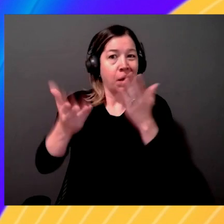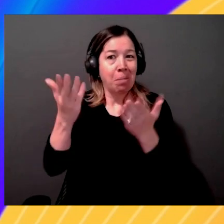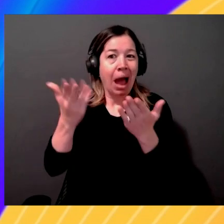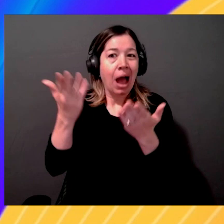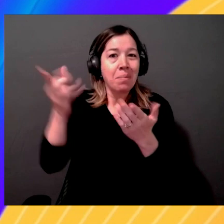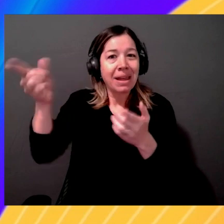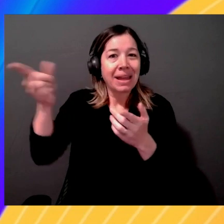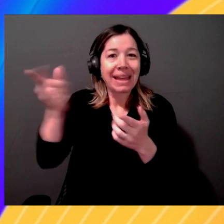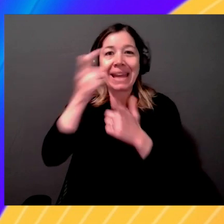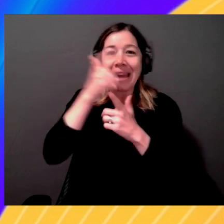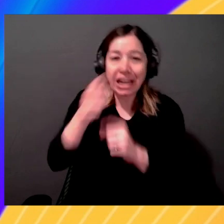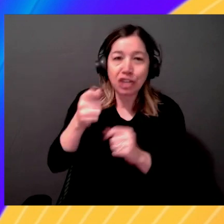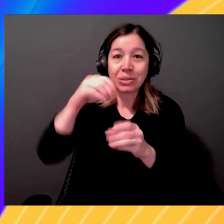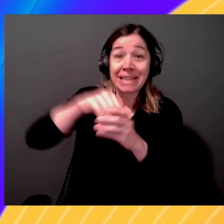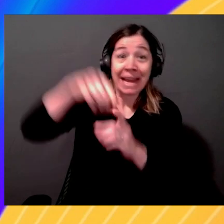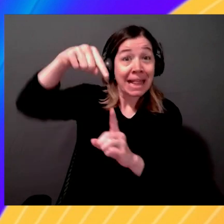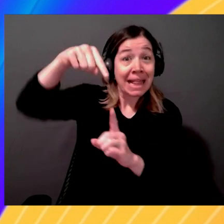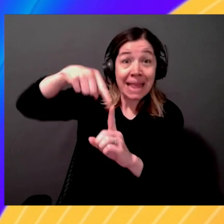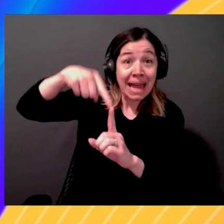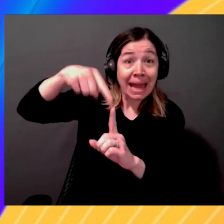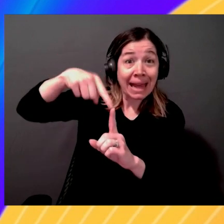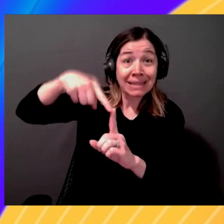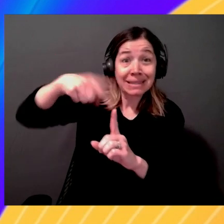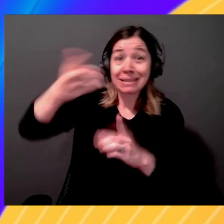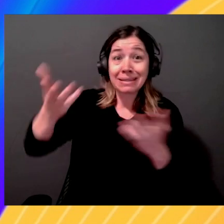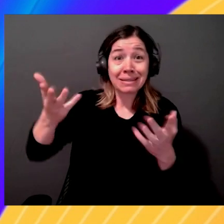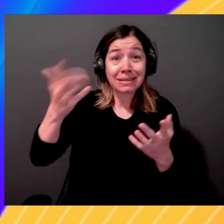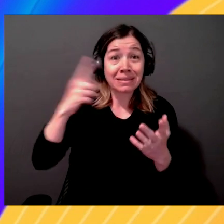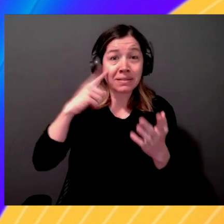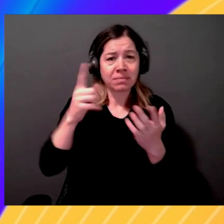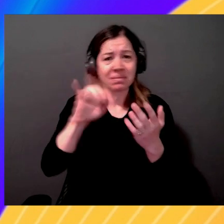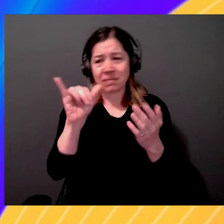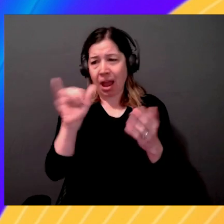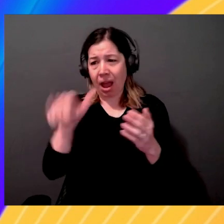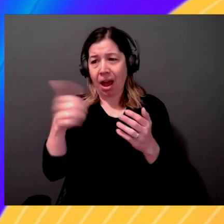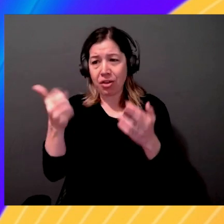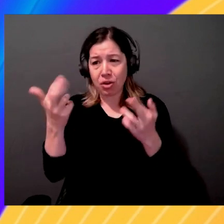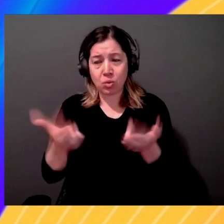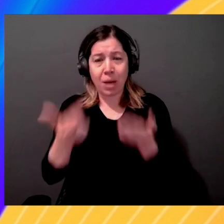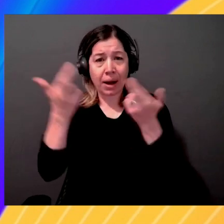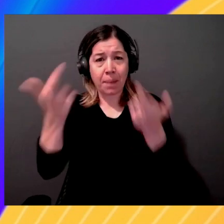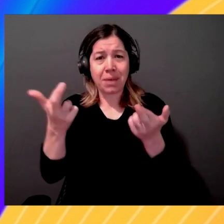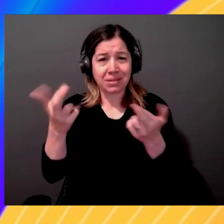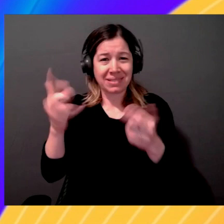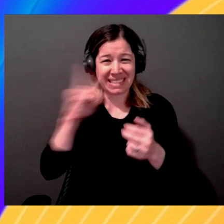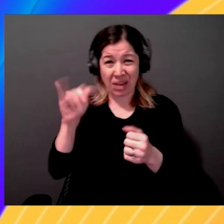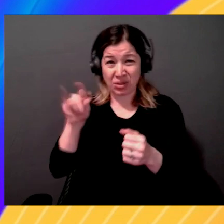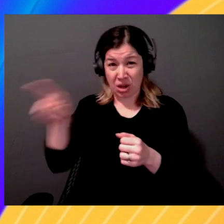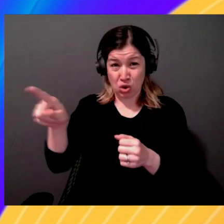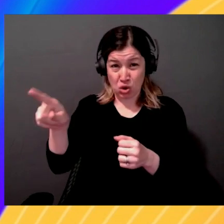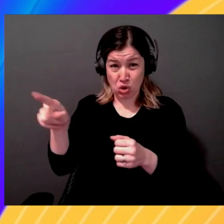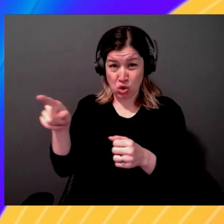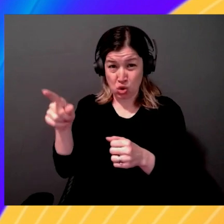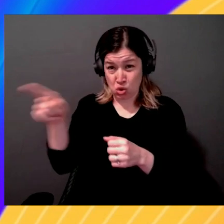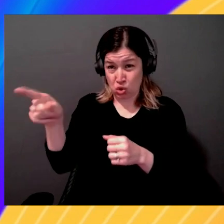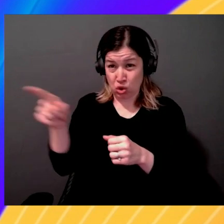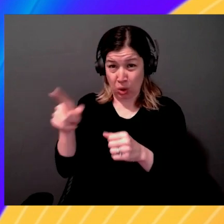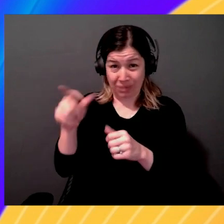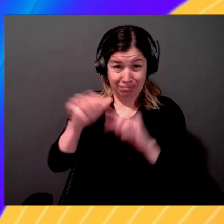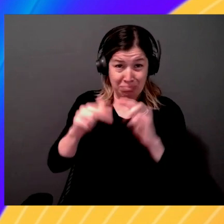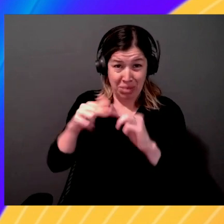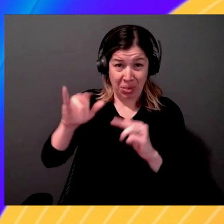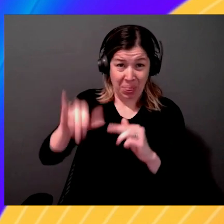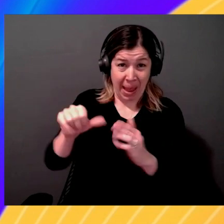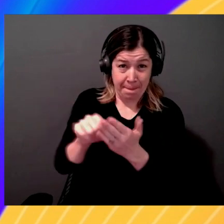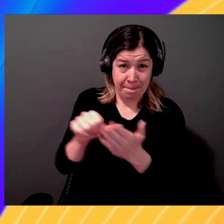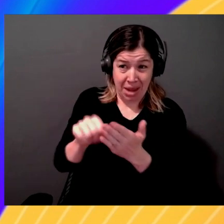about, other recommendations. It sounds almost like a just for you type page that you built out. Exactly. Okay. Yeah. Can you talk more